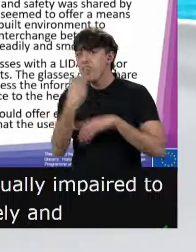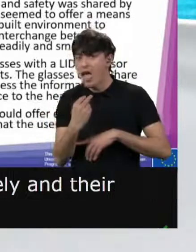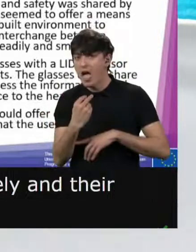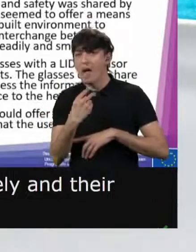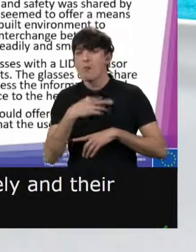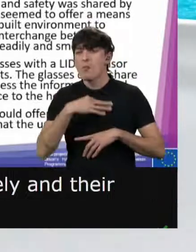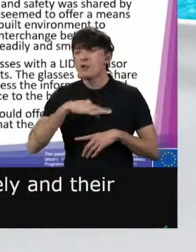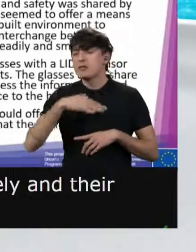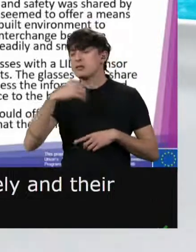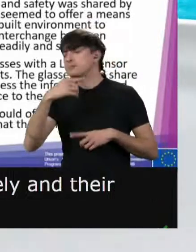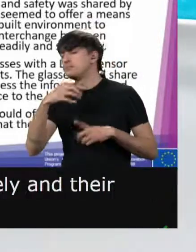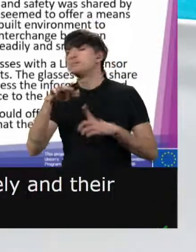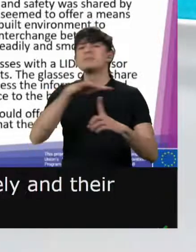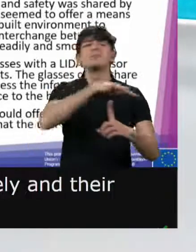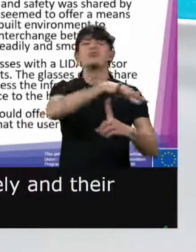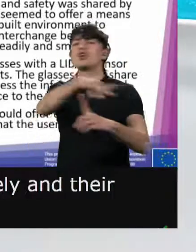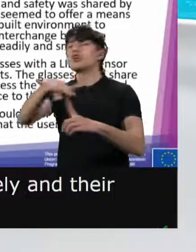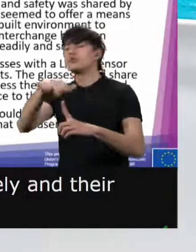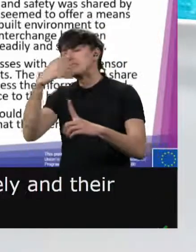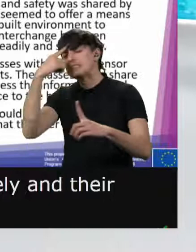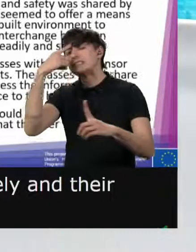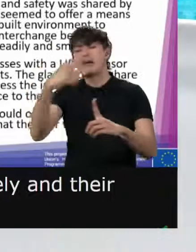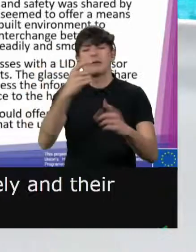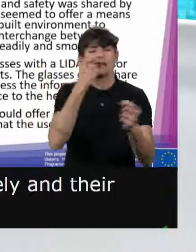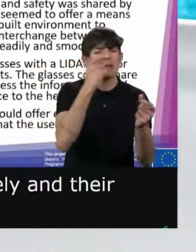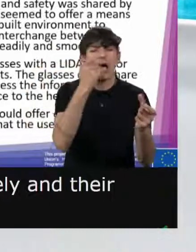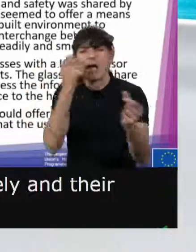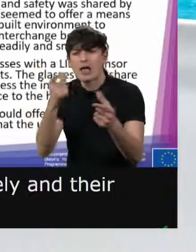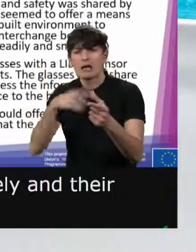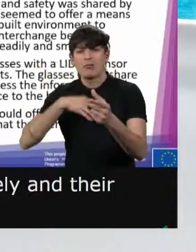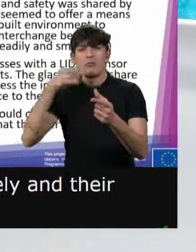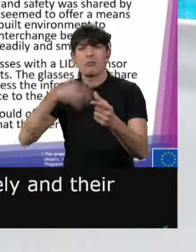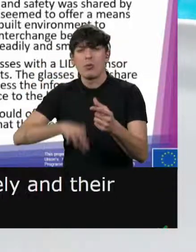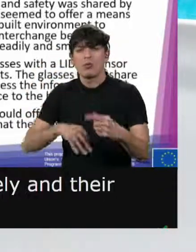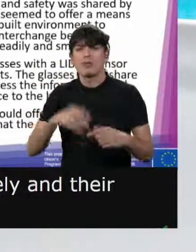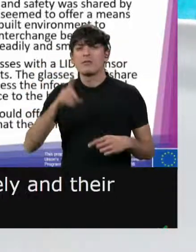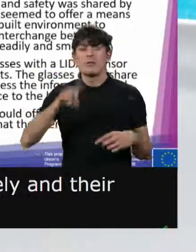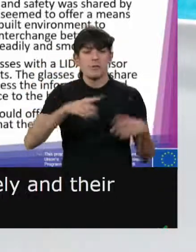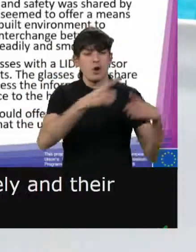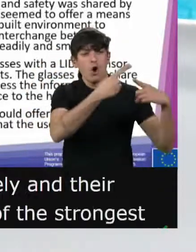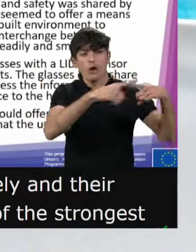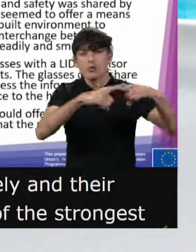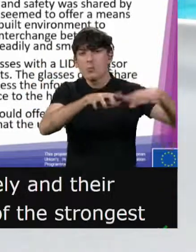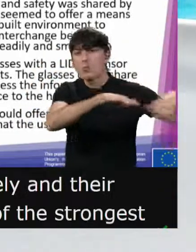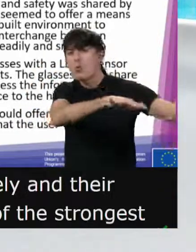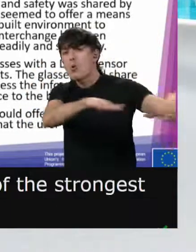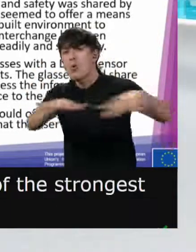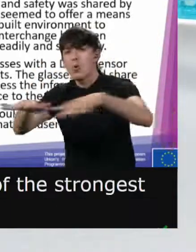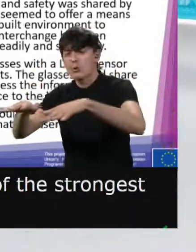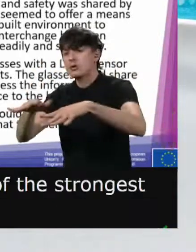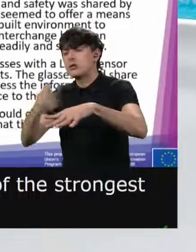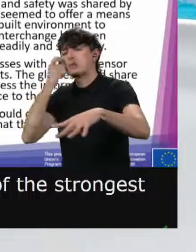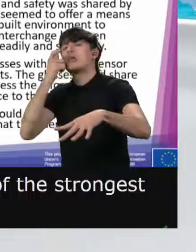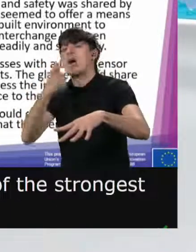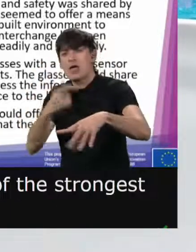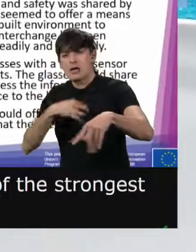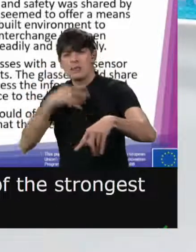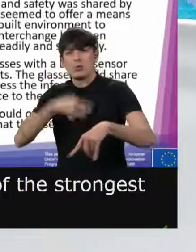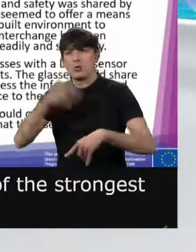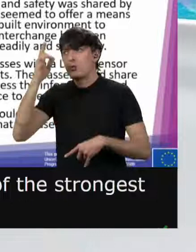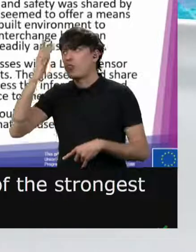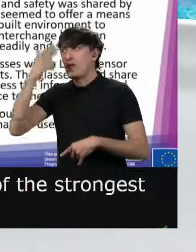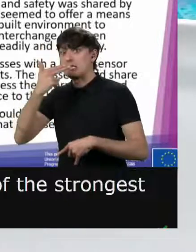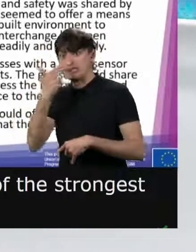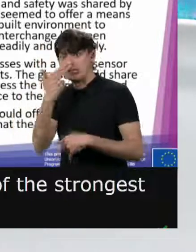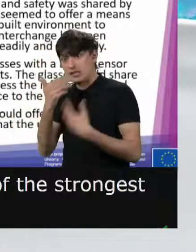moving objects, was one of the strongest ideas amongst that group. The sense